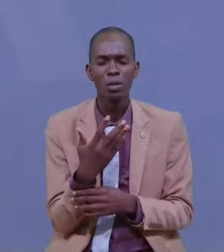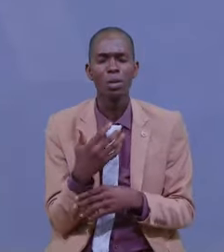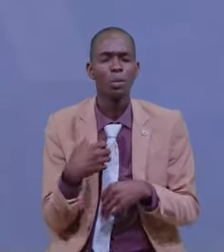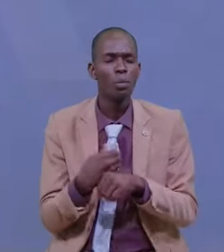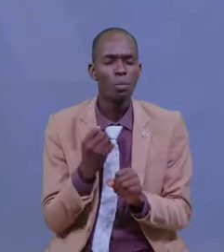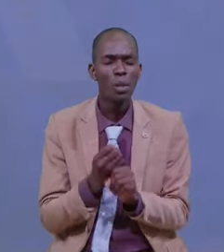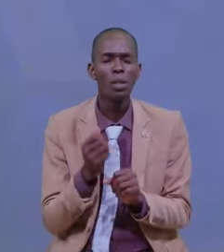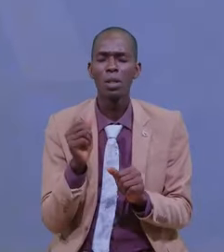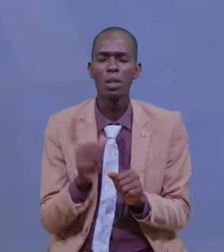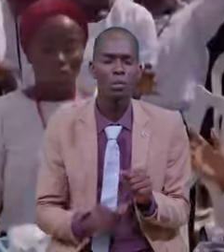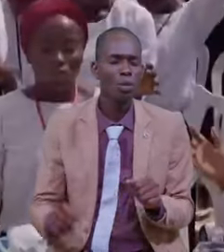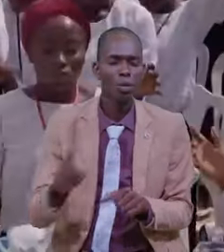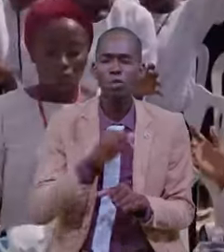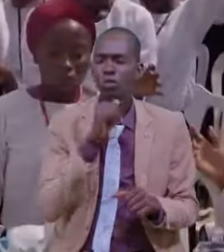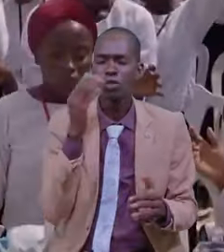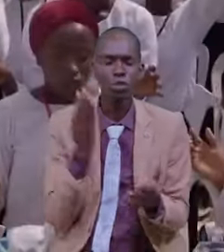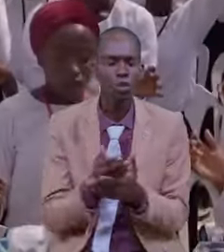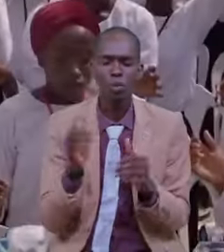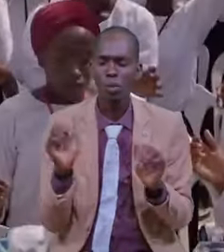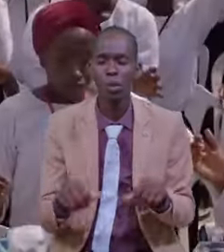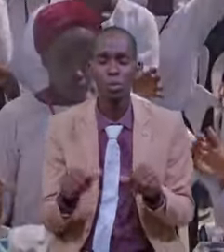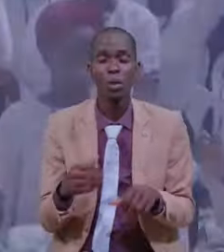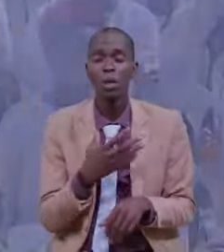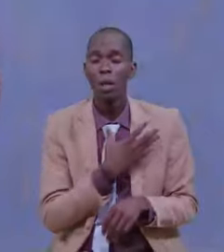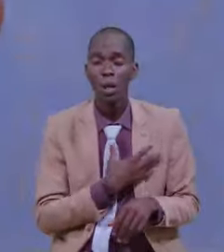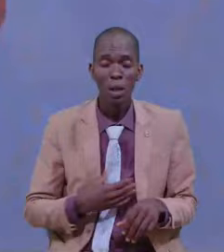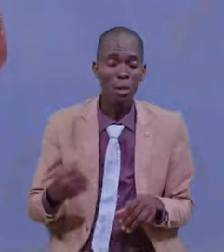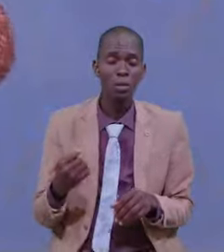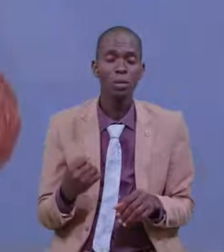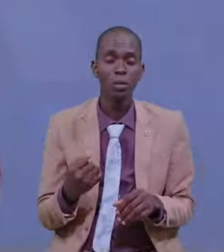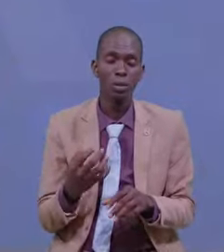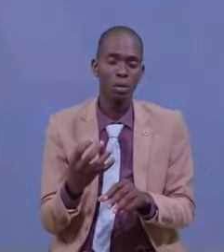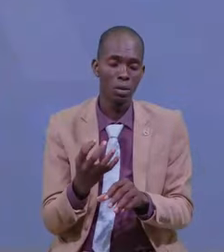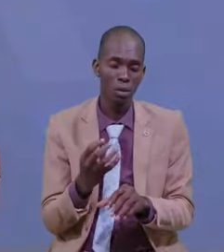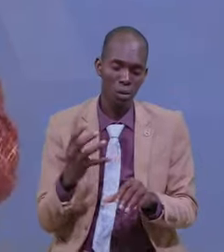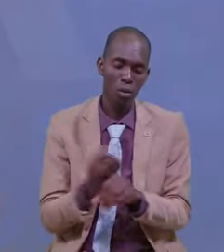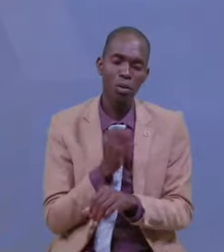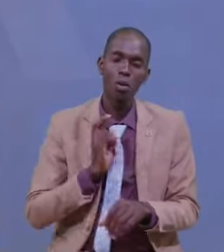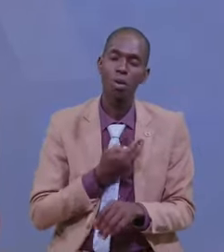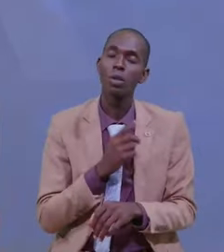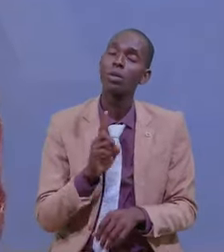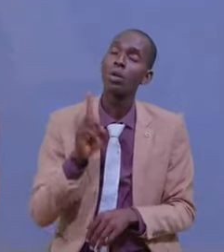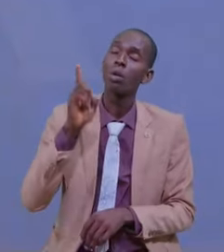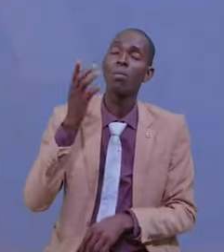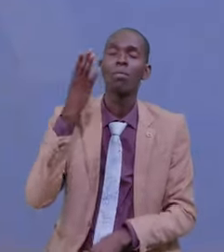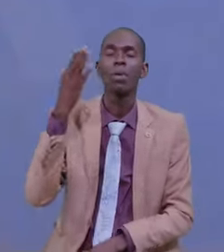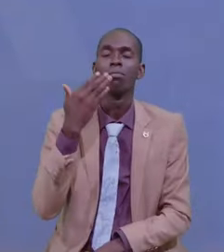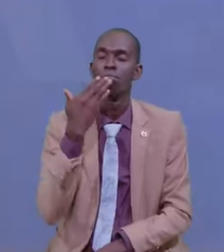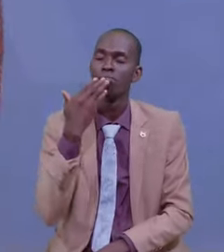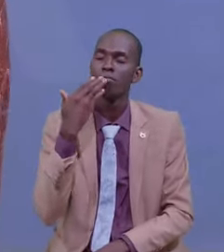everyone unstoppable and get us there. Thank you, Lord.